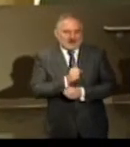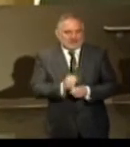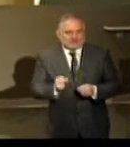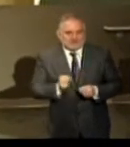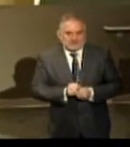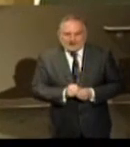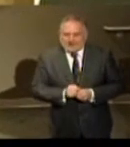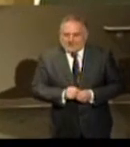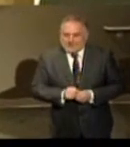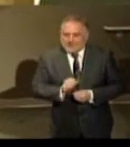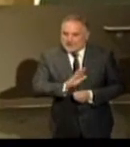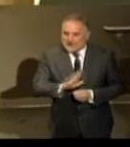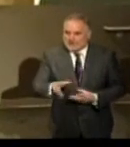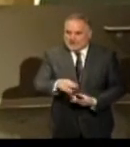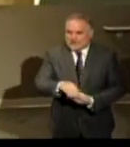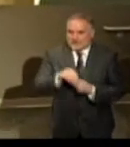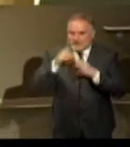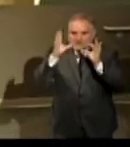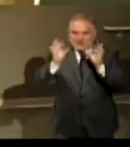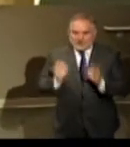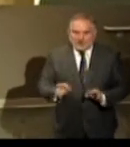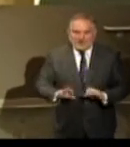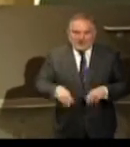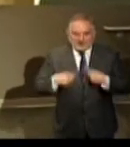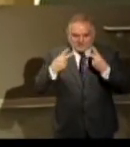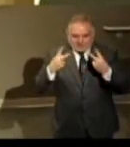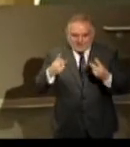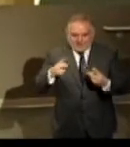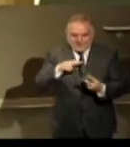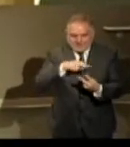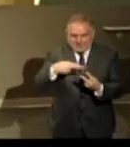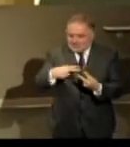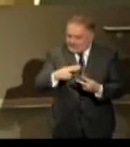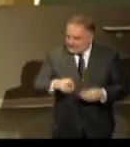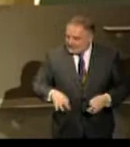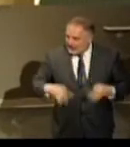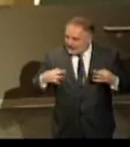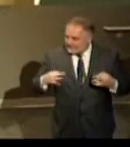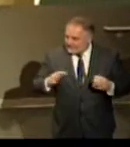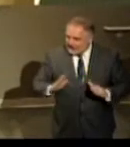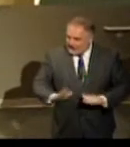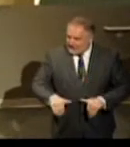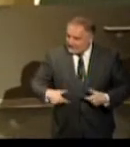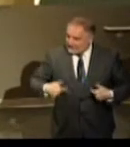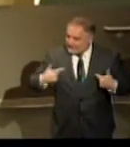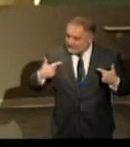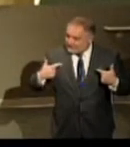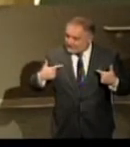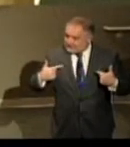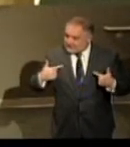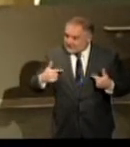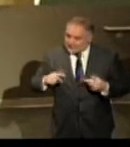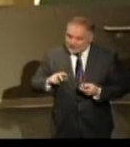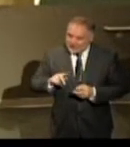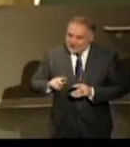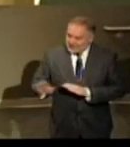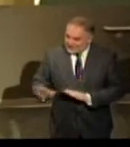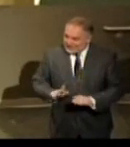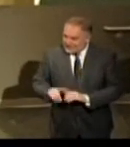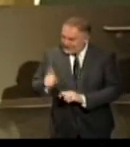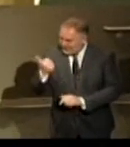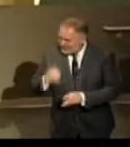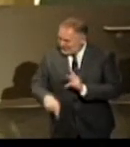But I tell you that your choice will determine how you see life, how you live life, how you treat other people in